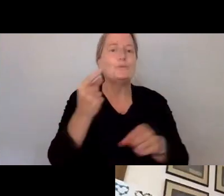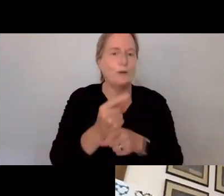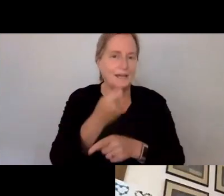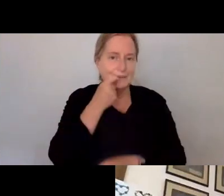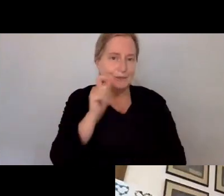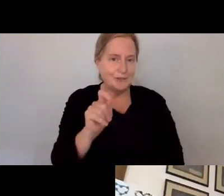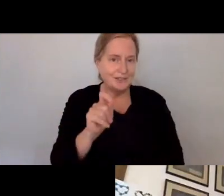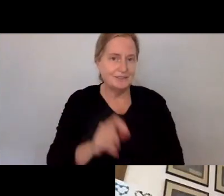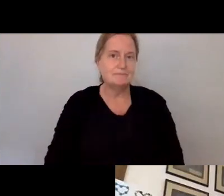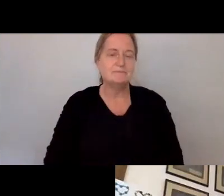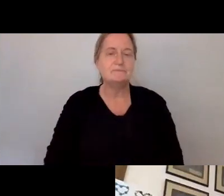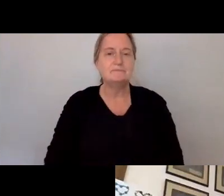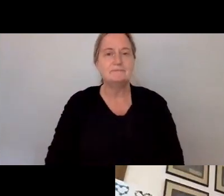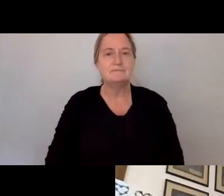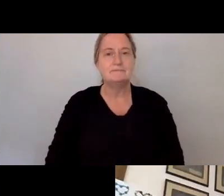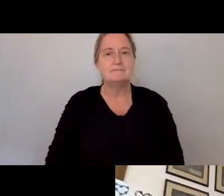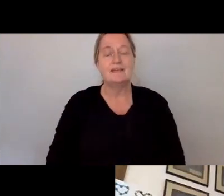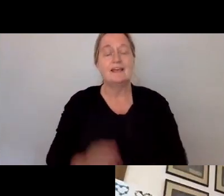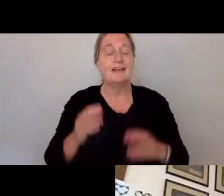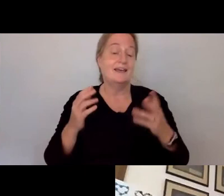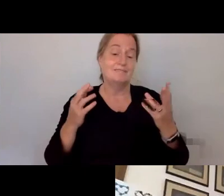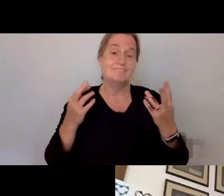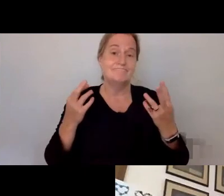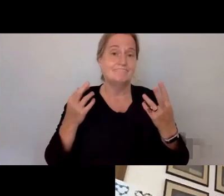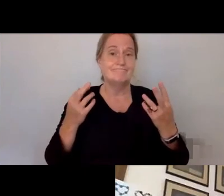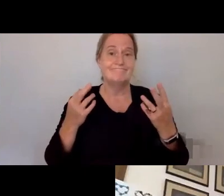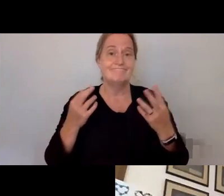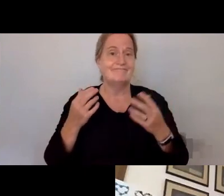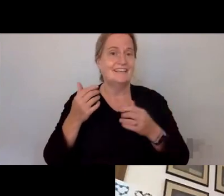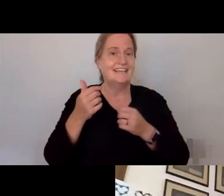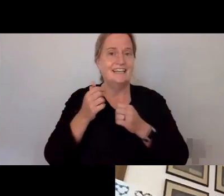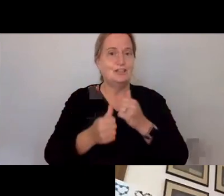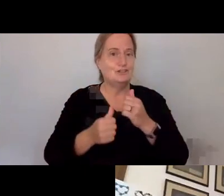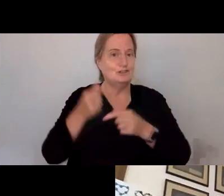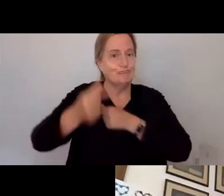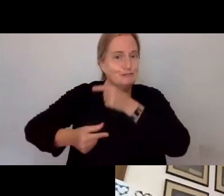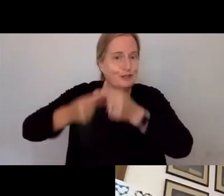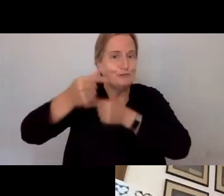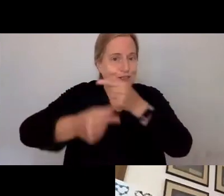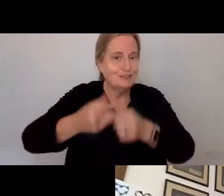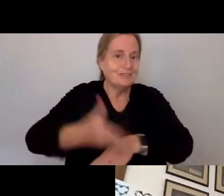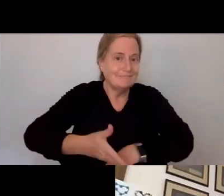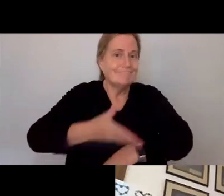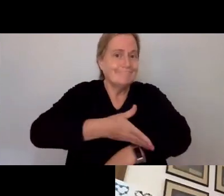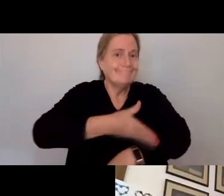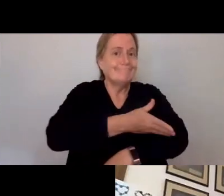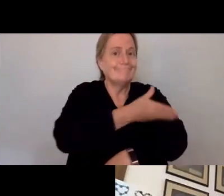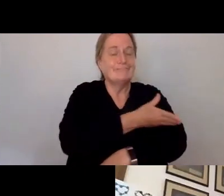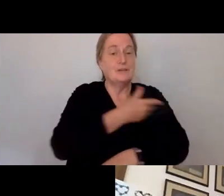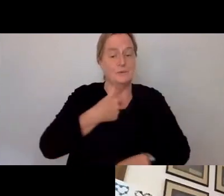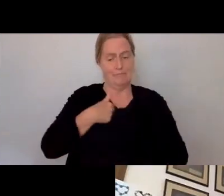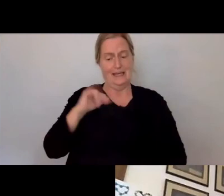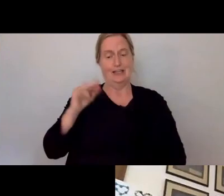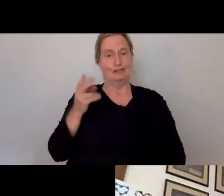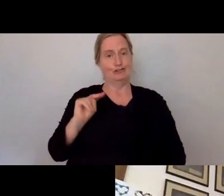better, the next generation after John and I leave, when we're have done our time, we'll